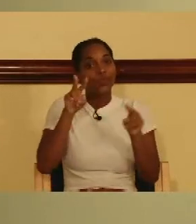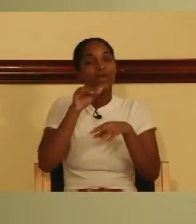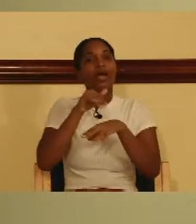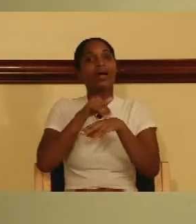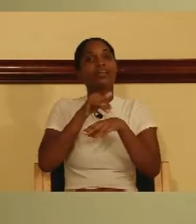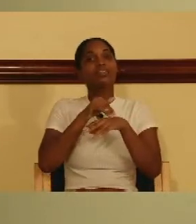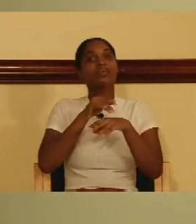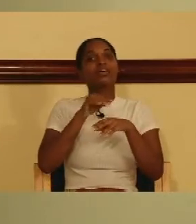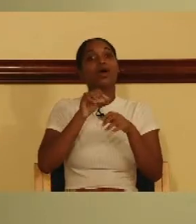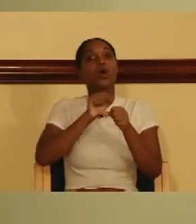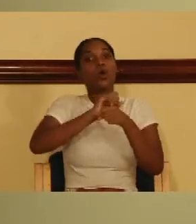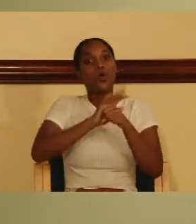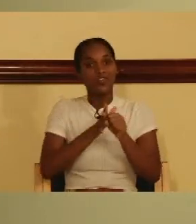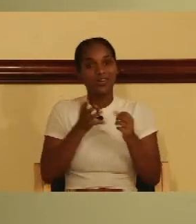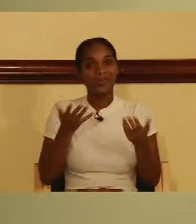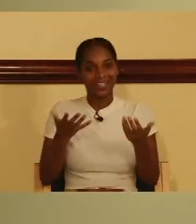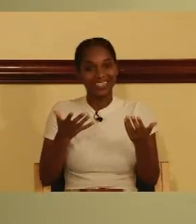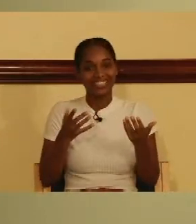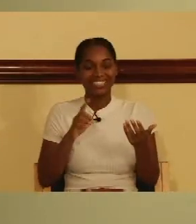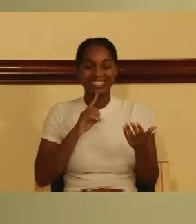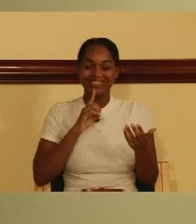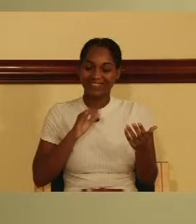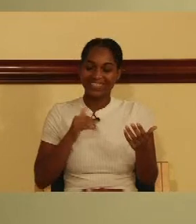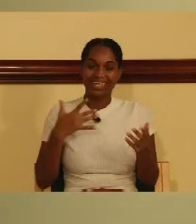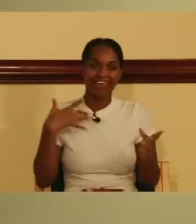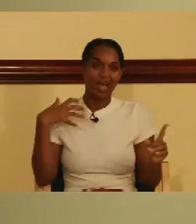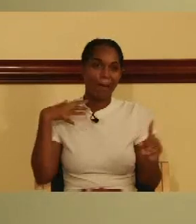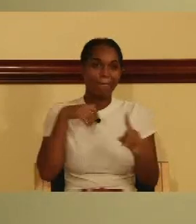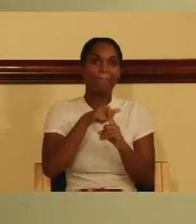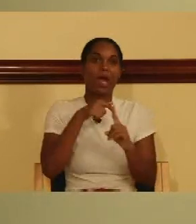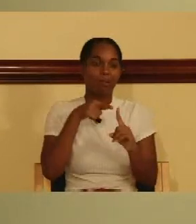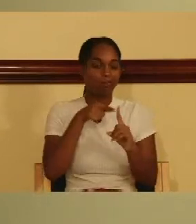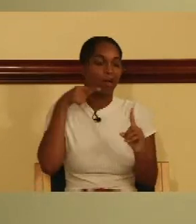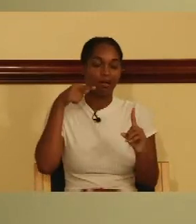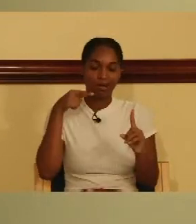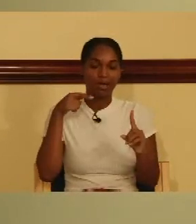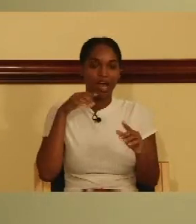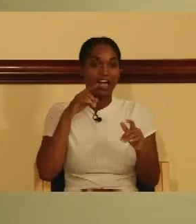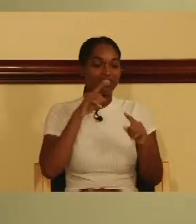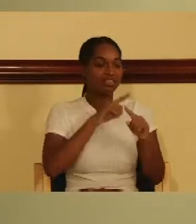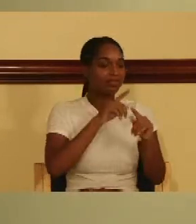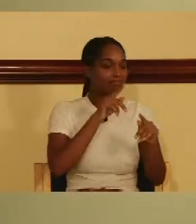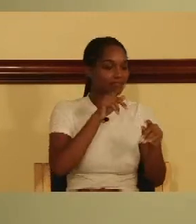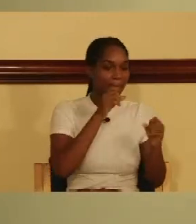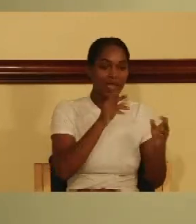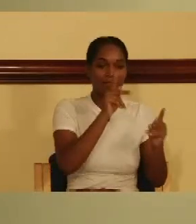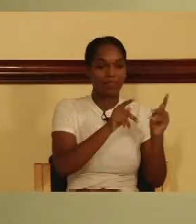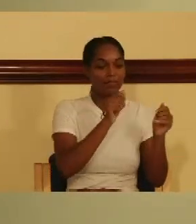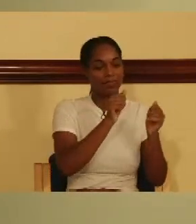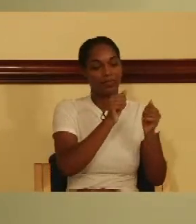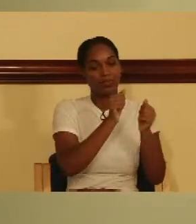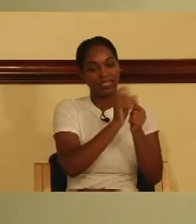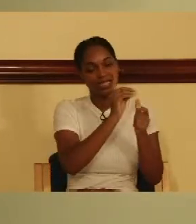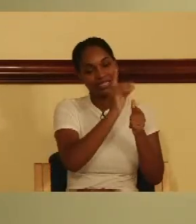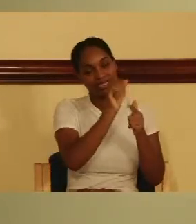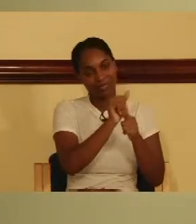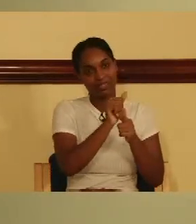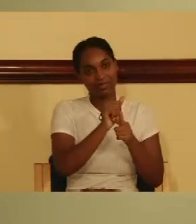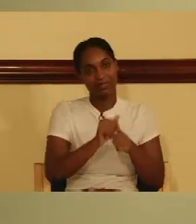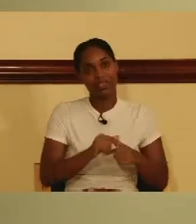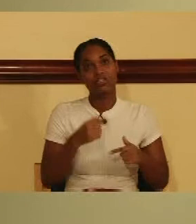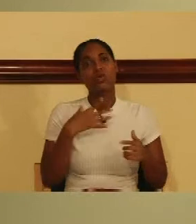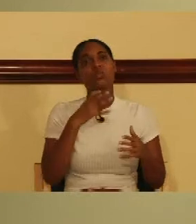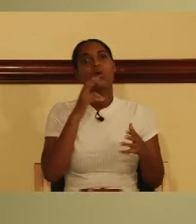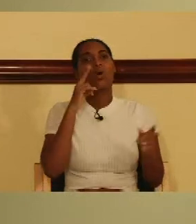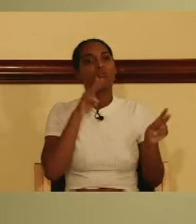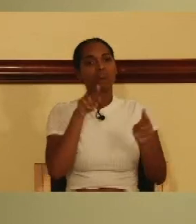that COVID-19 is definitely having an impact on every single person in society, including persons with disabilities. So I want you to